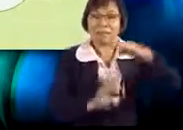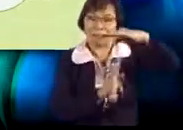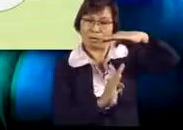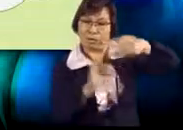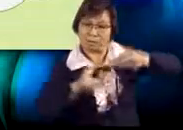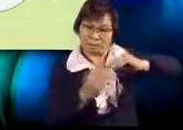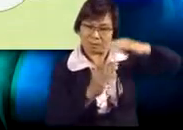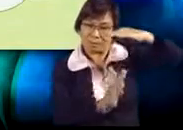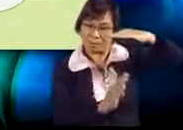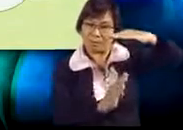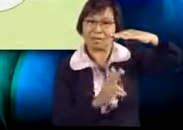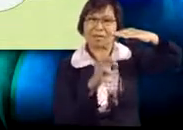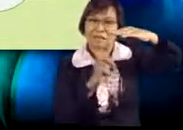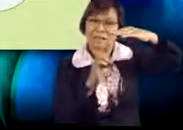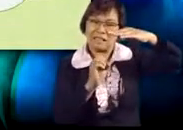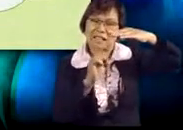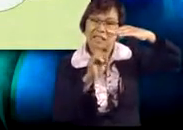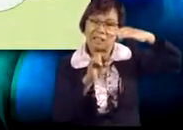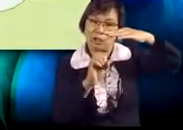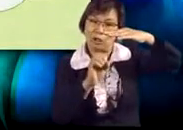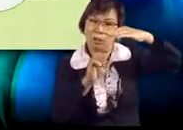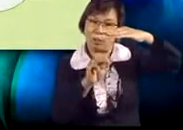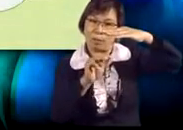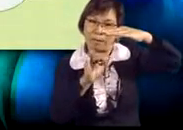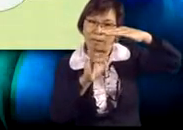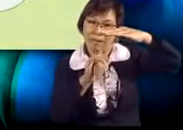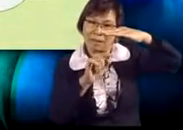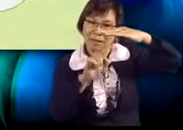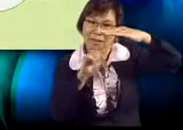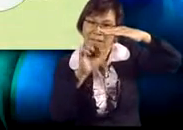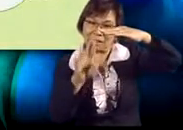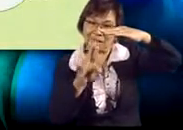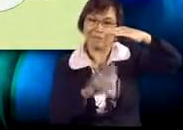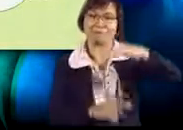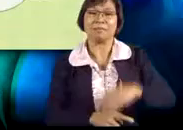and the bottom number is called the denominator.